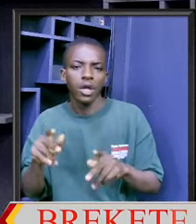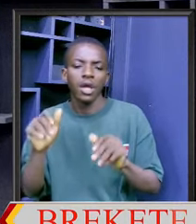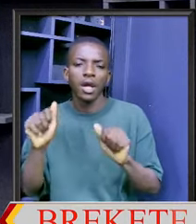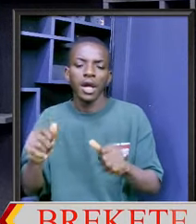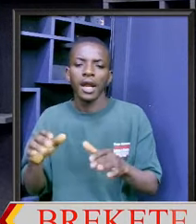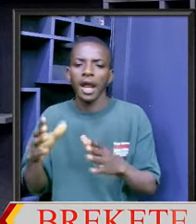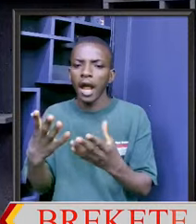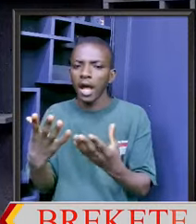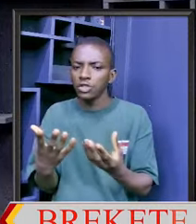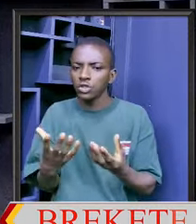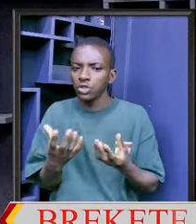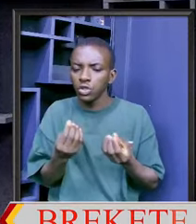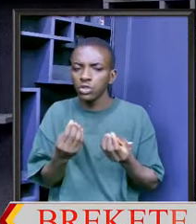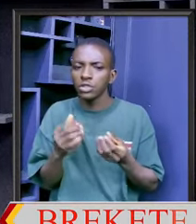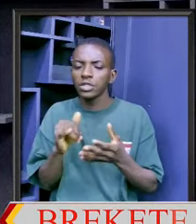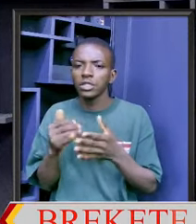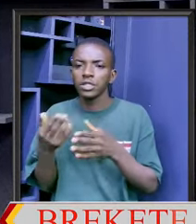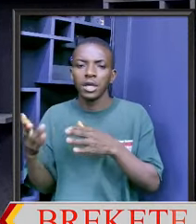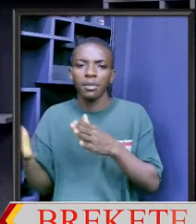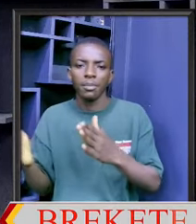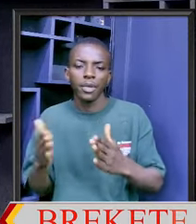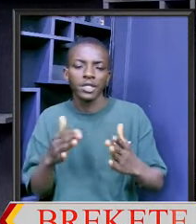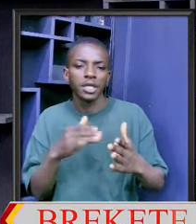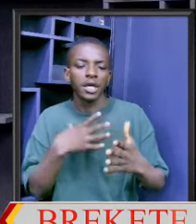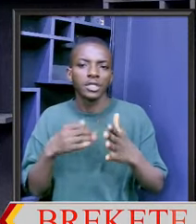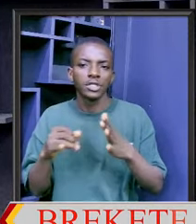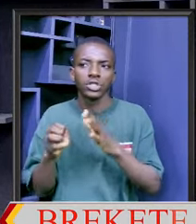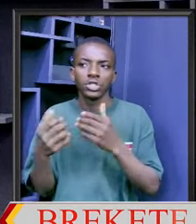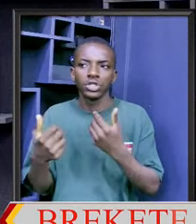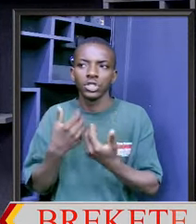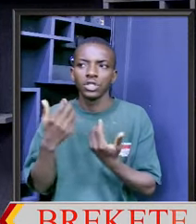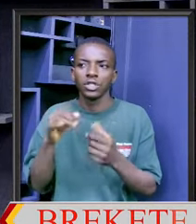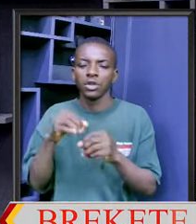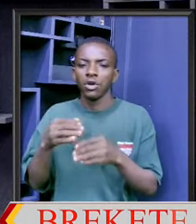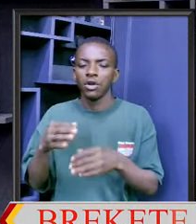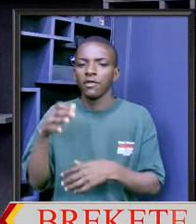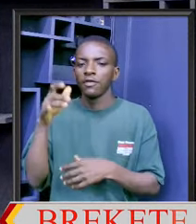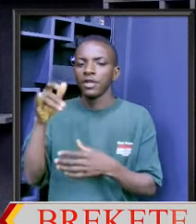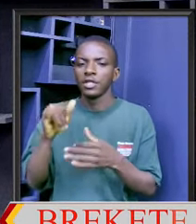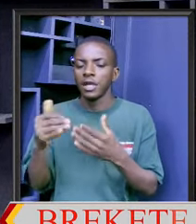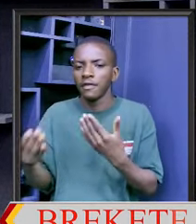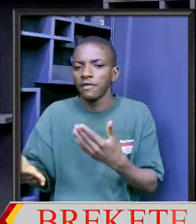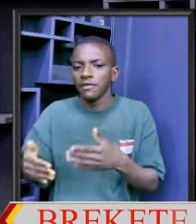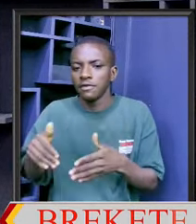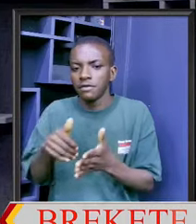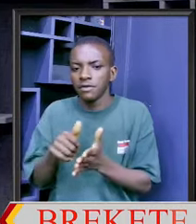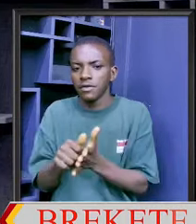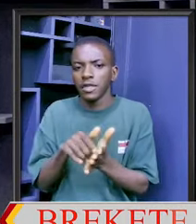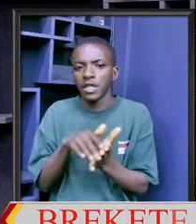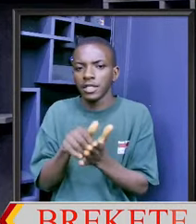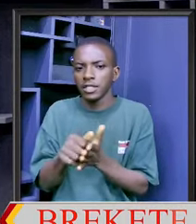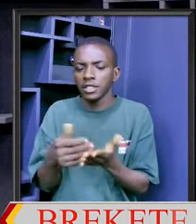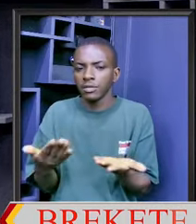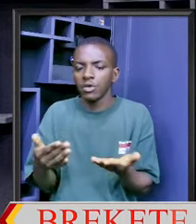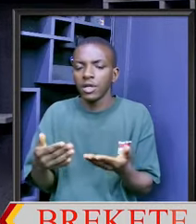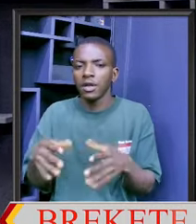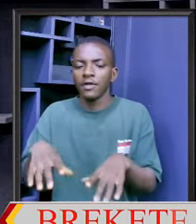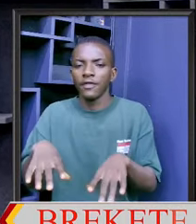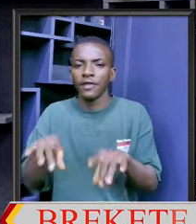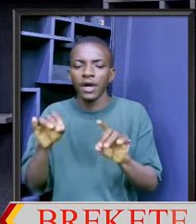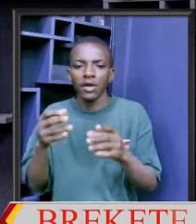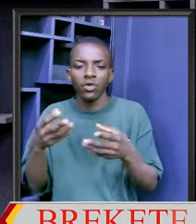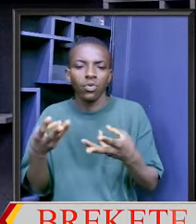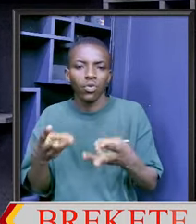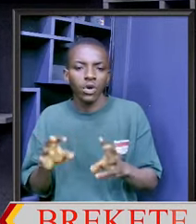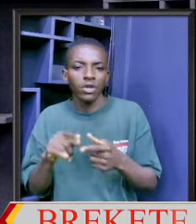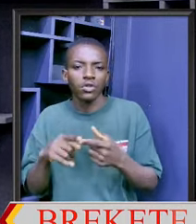can adjust their plans and strategies on the fly. They are flexible and can find ways to